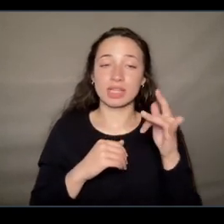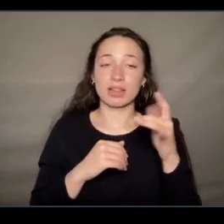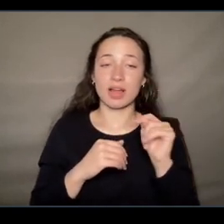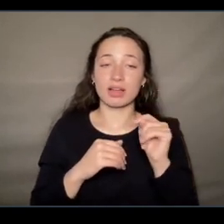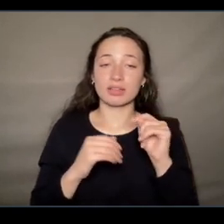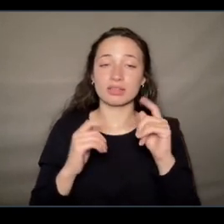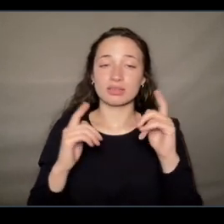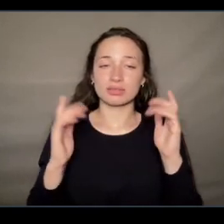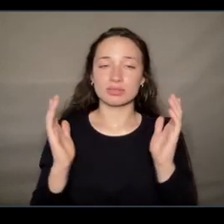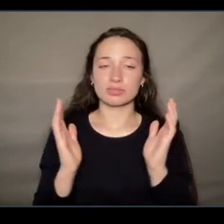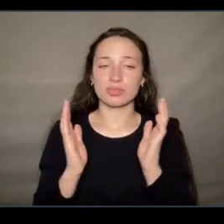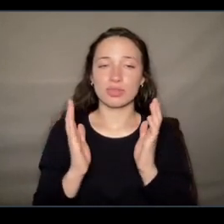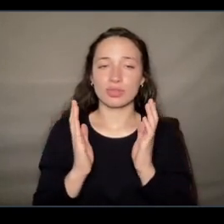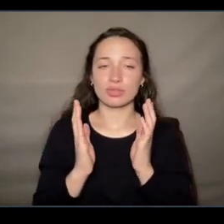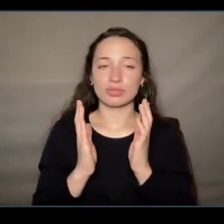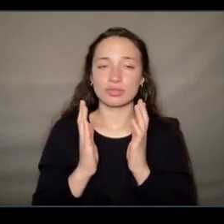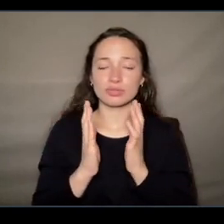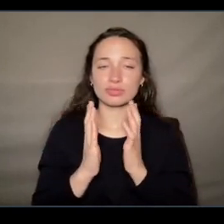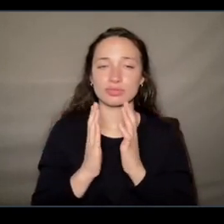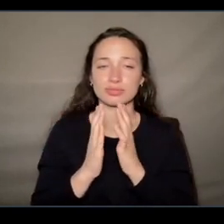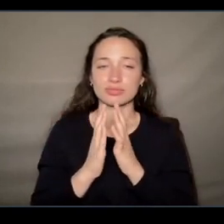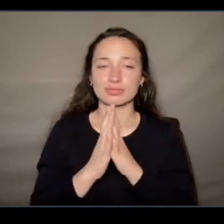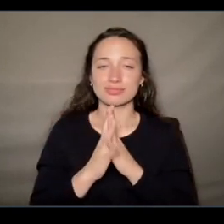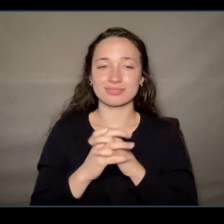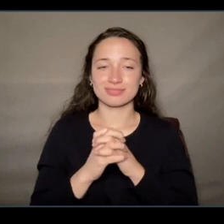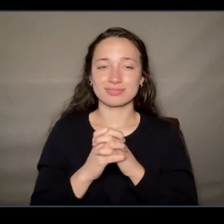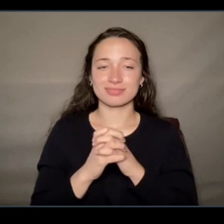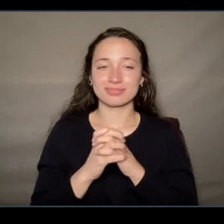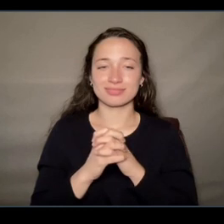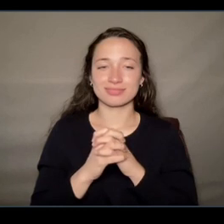Even daylight gets smaller.